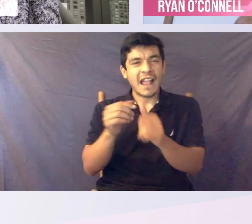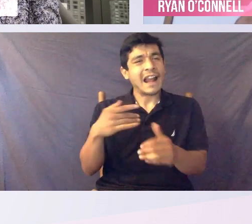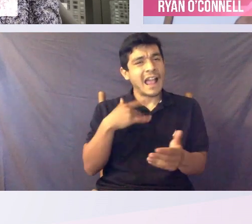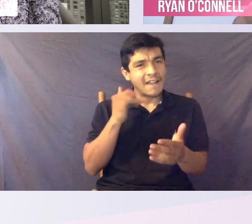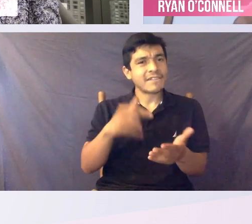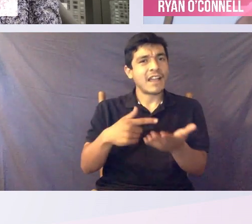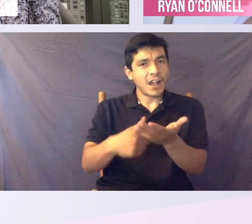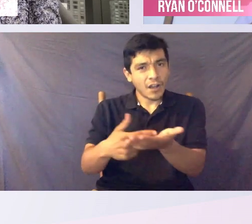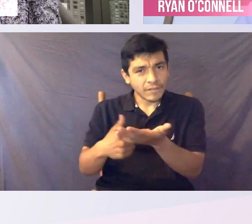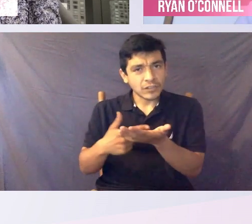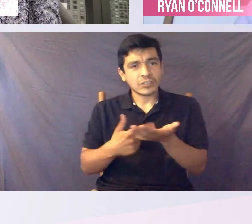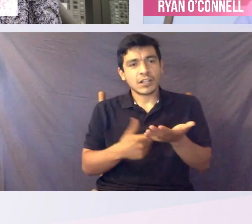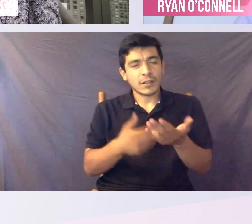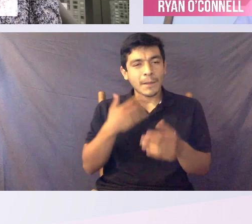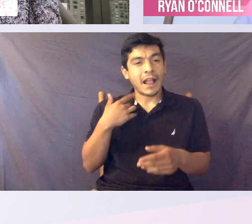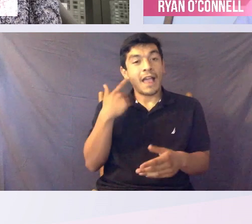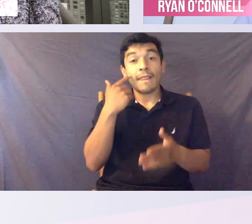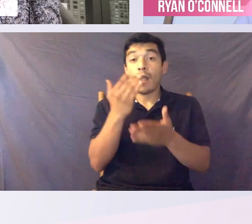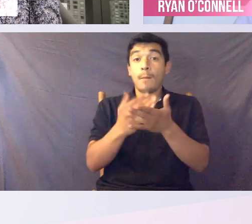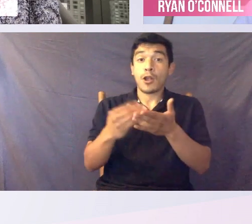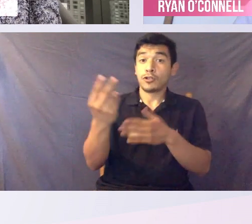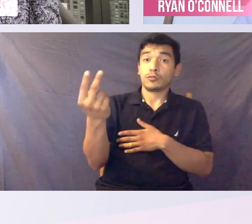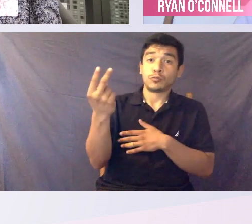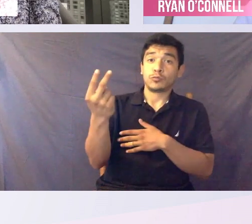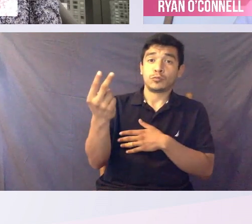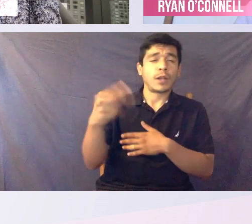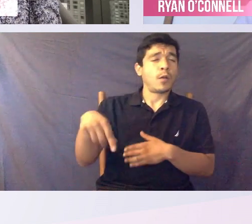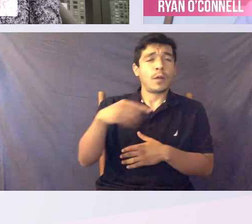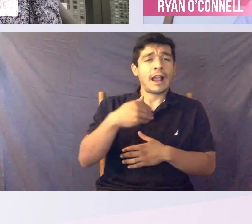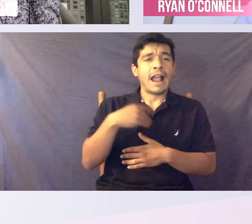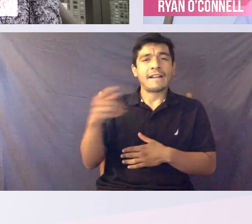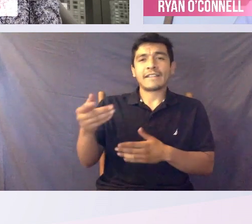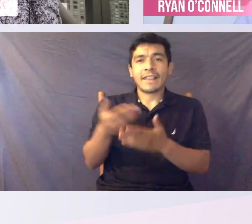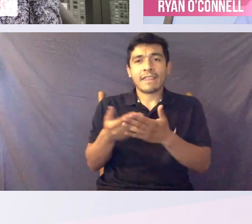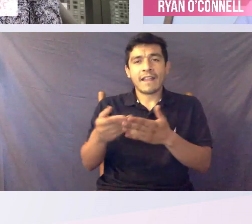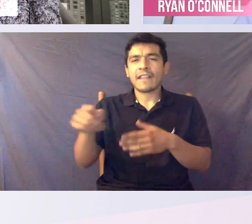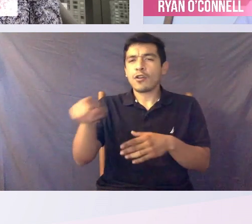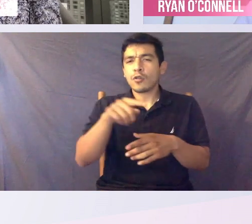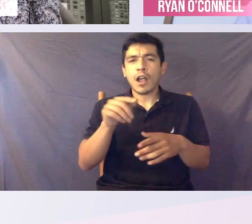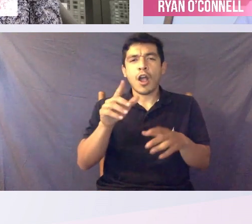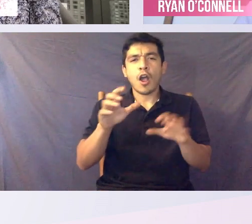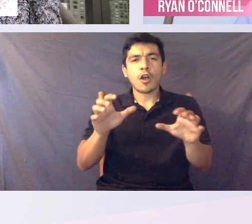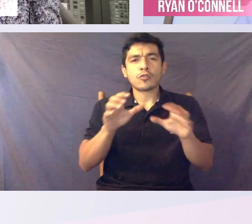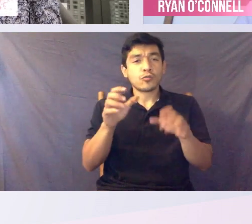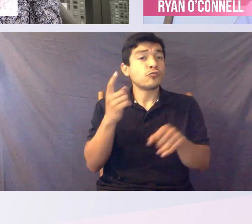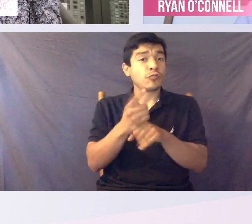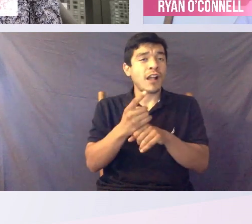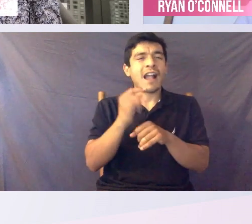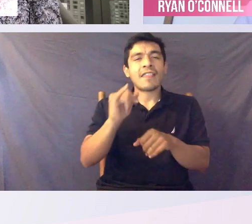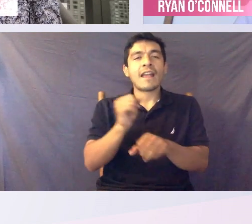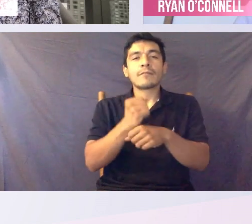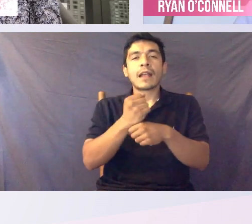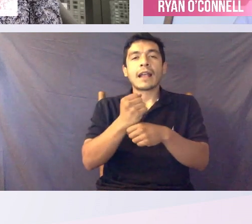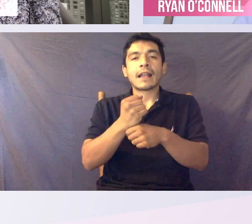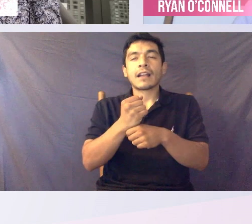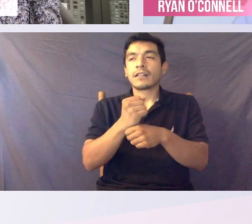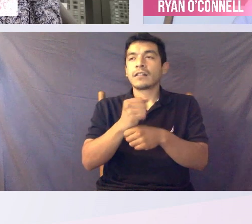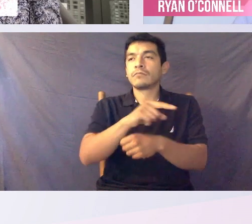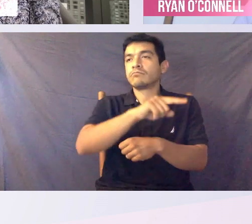part two, you know, there's this thing that you guys are doing, right? Which is normalizing, you know,